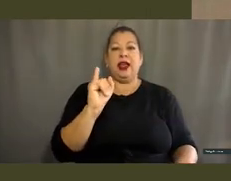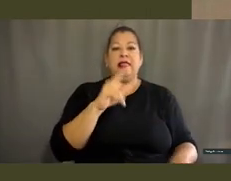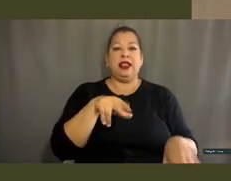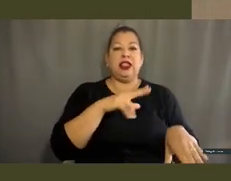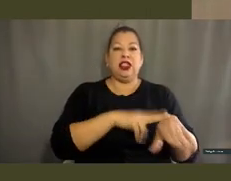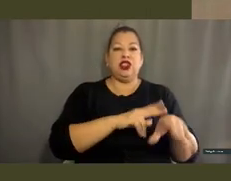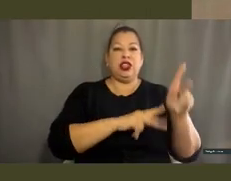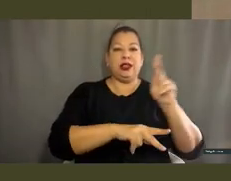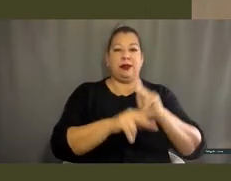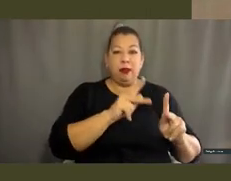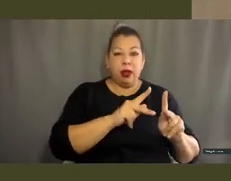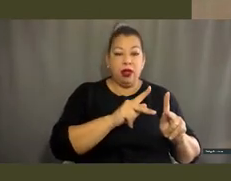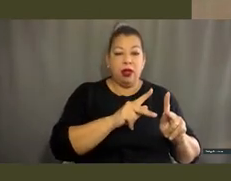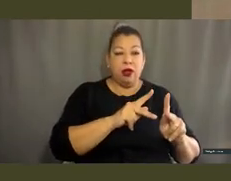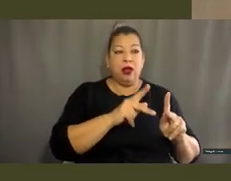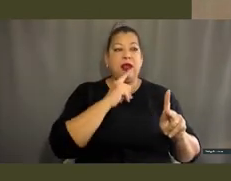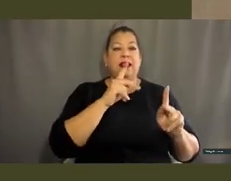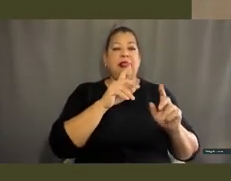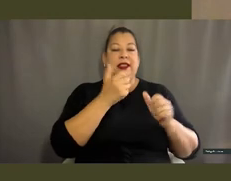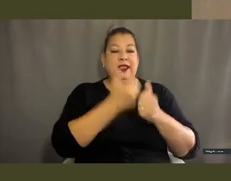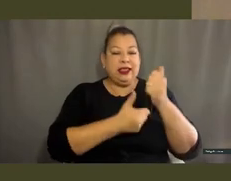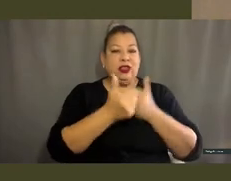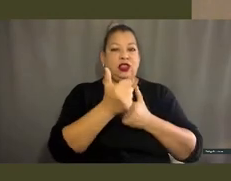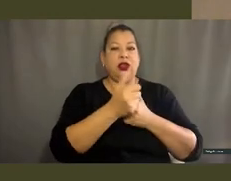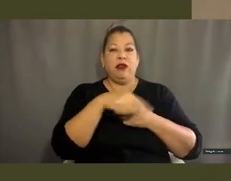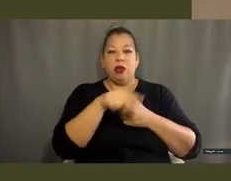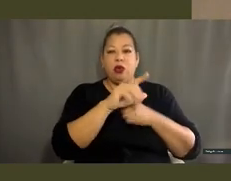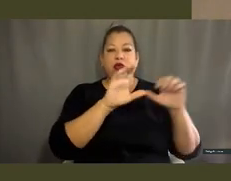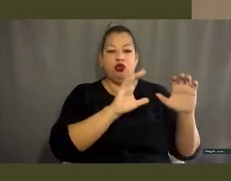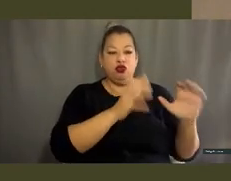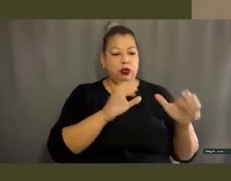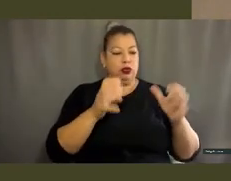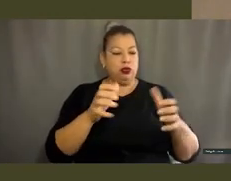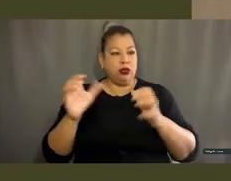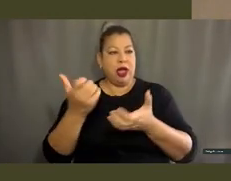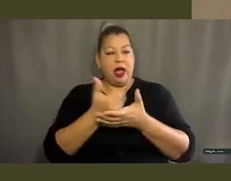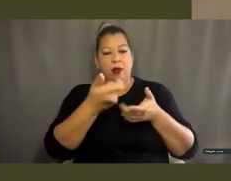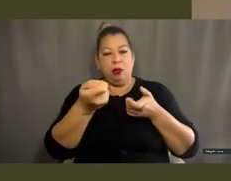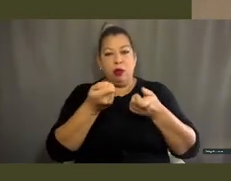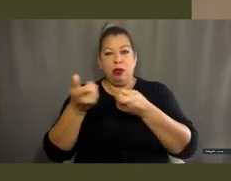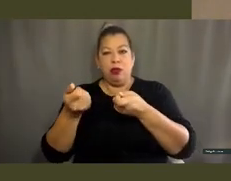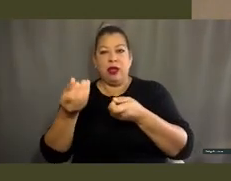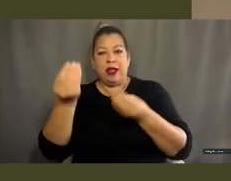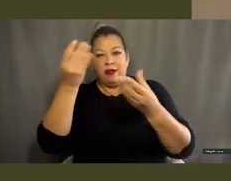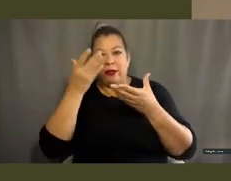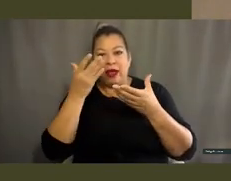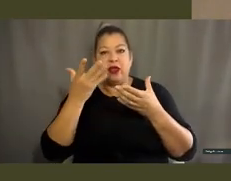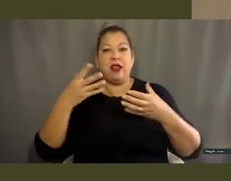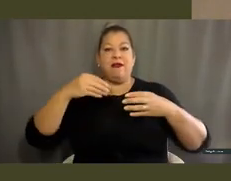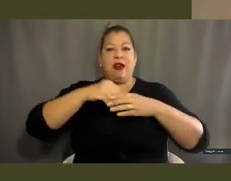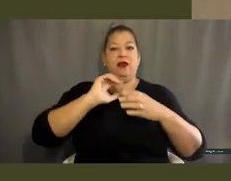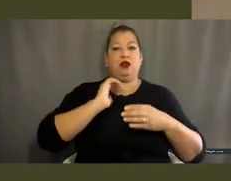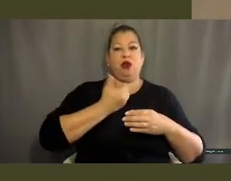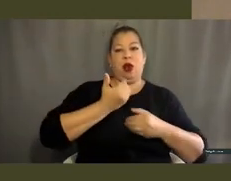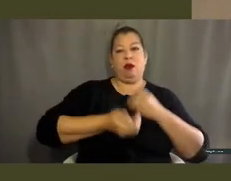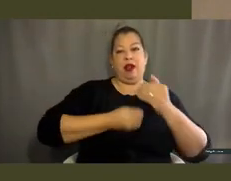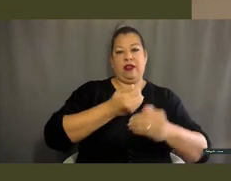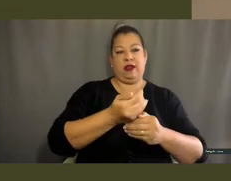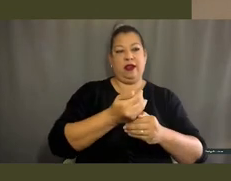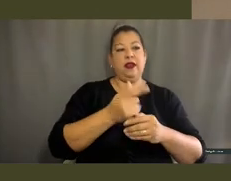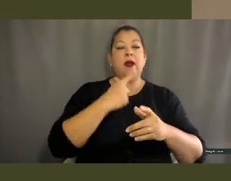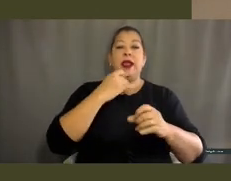and there's a facilitative working group that's helping bring this knowledge into the UNFCCC process. So that's certainly at the international level, it's